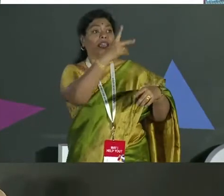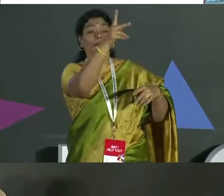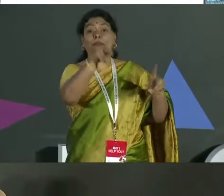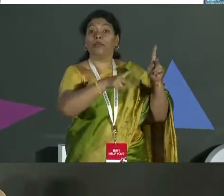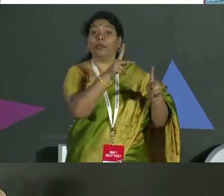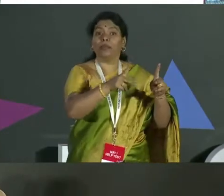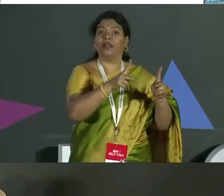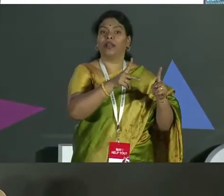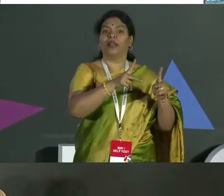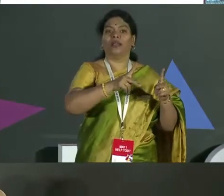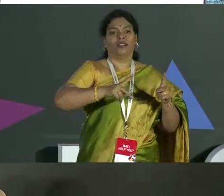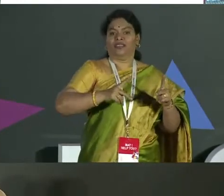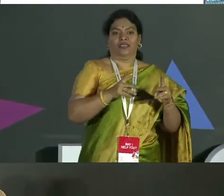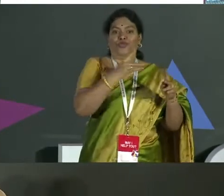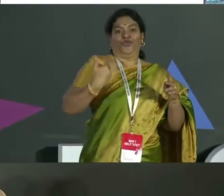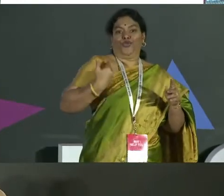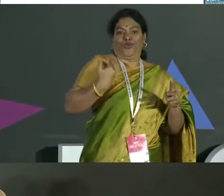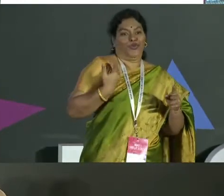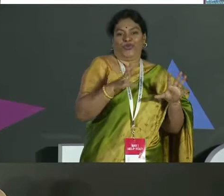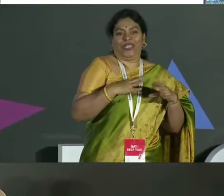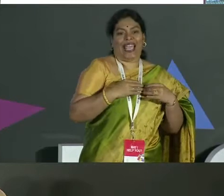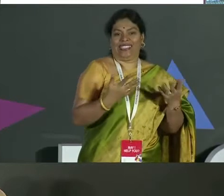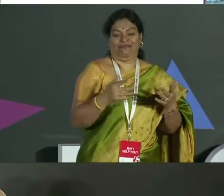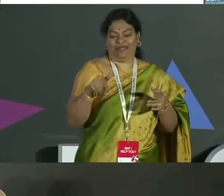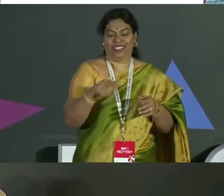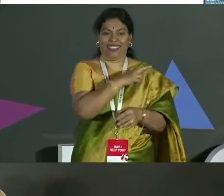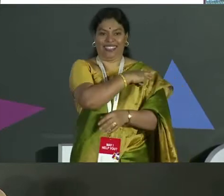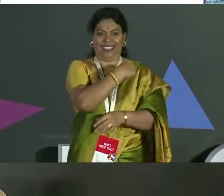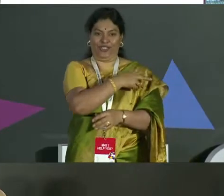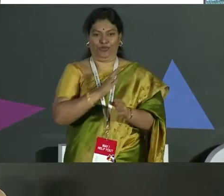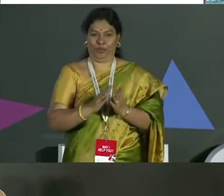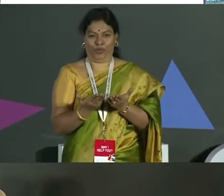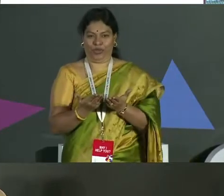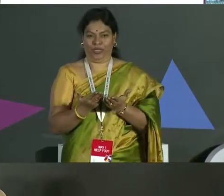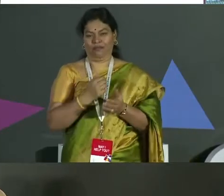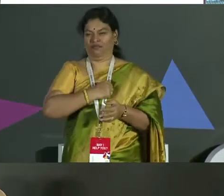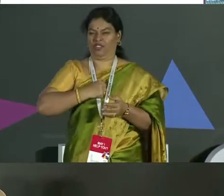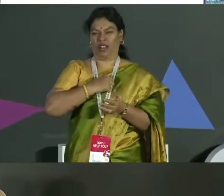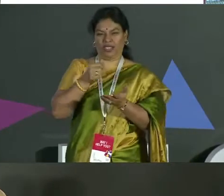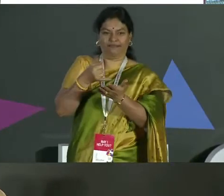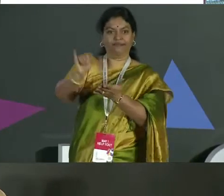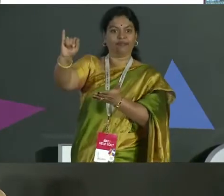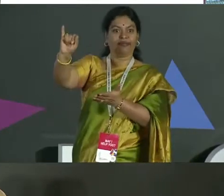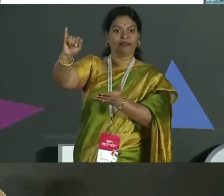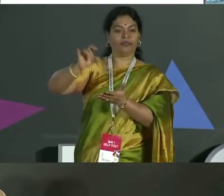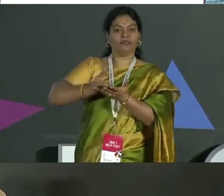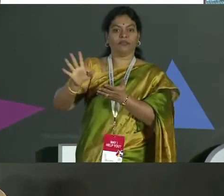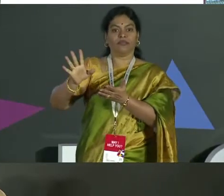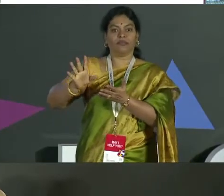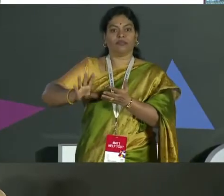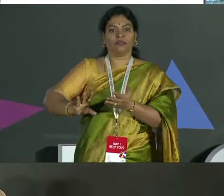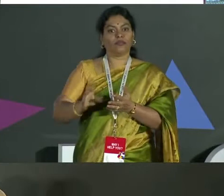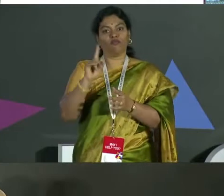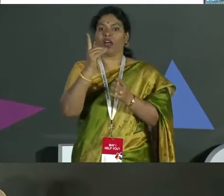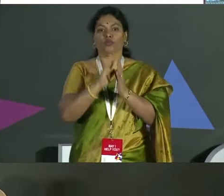youth. And I was told that the youth aren't really interested in religion. So that's why they rejected it. So I self-published the